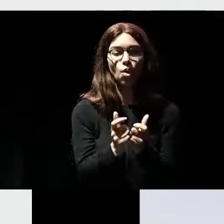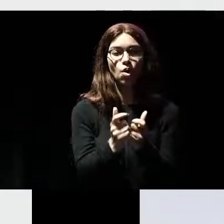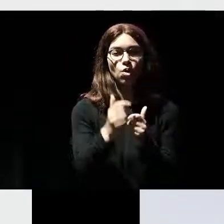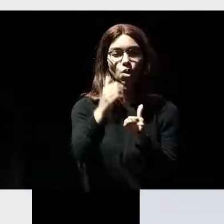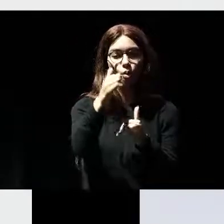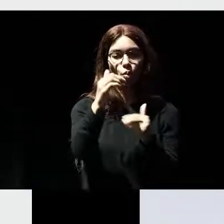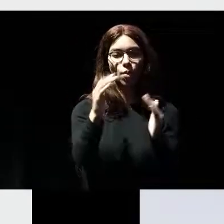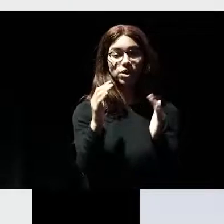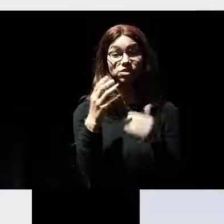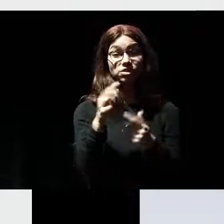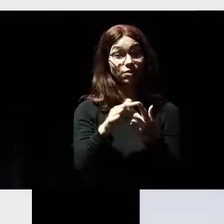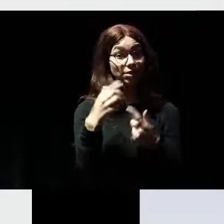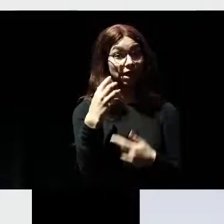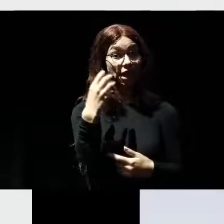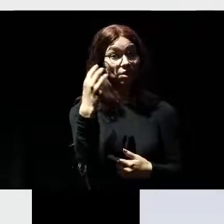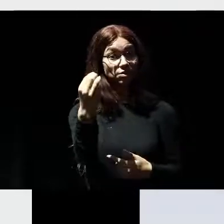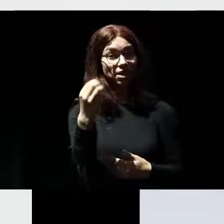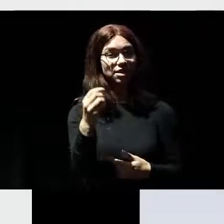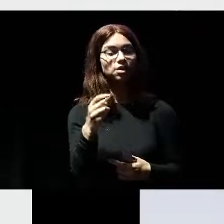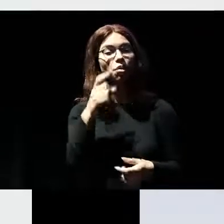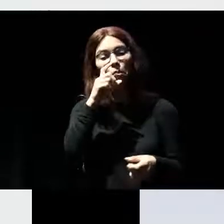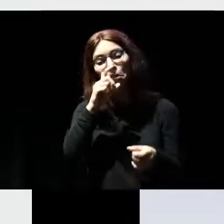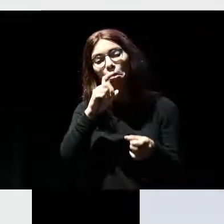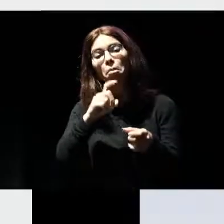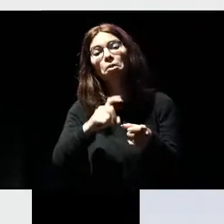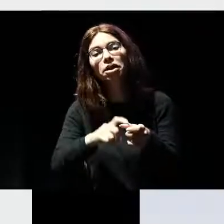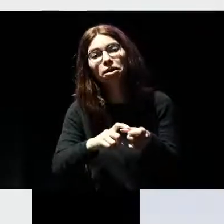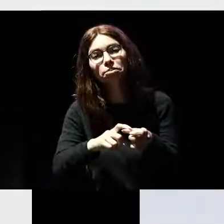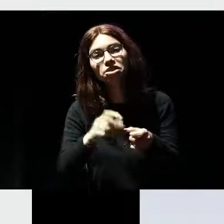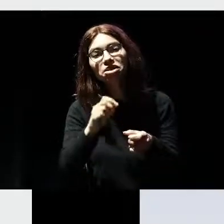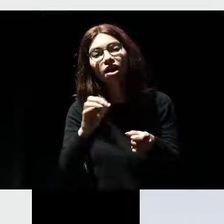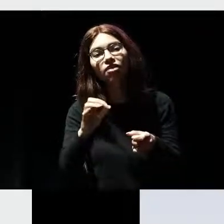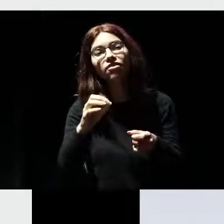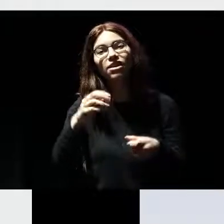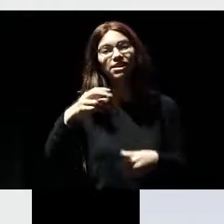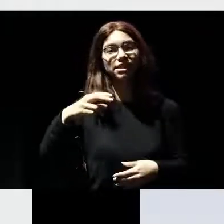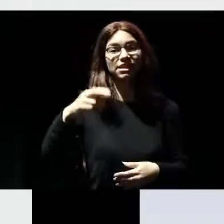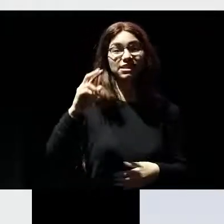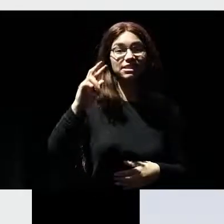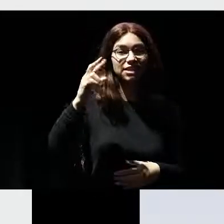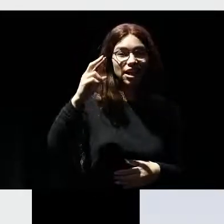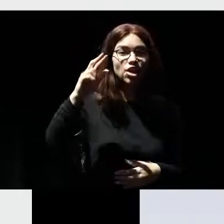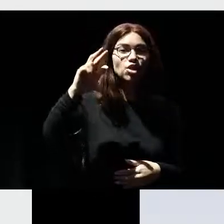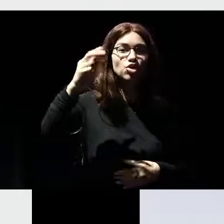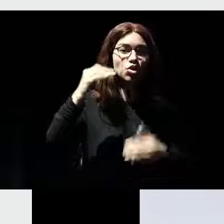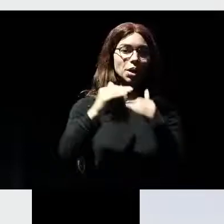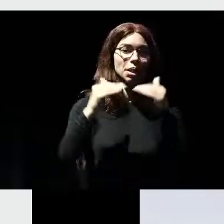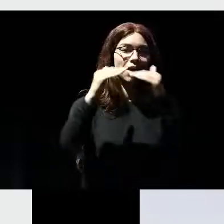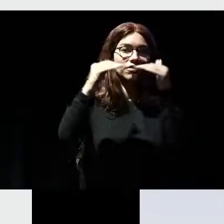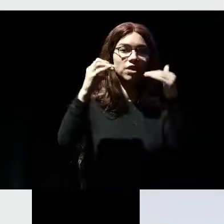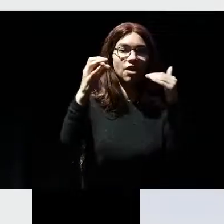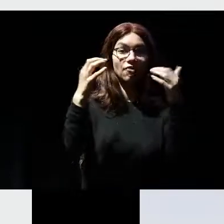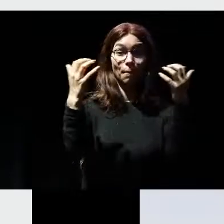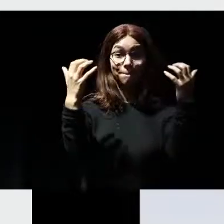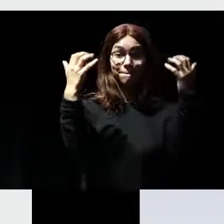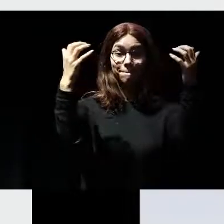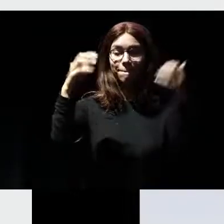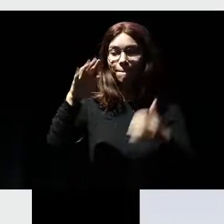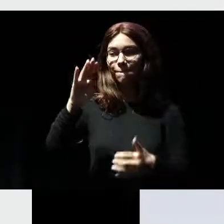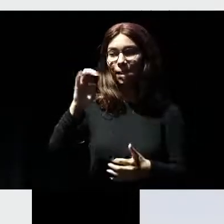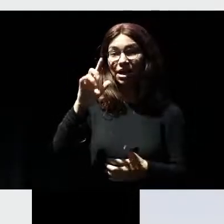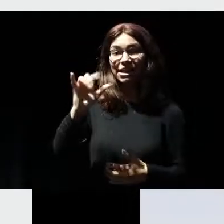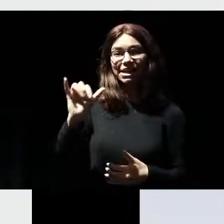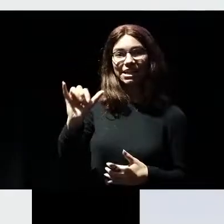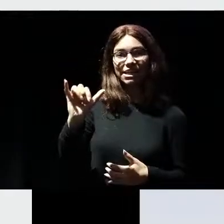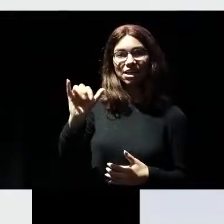which from the exterior give you glimpses into the upper levels of the balcony